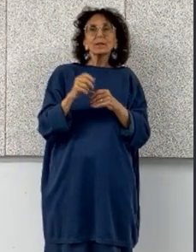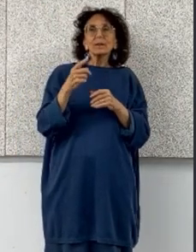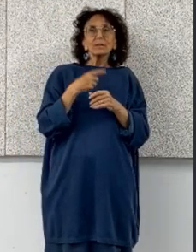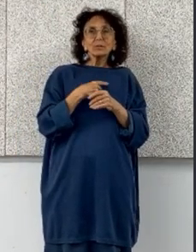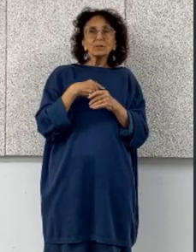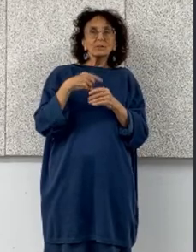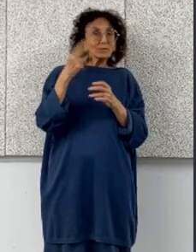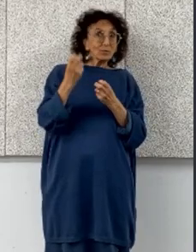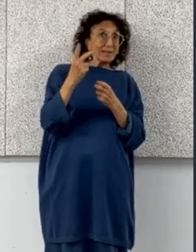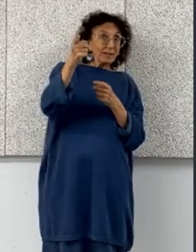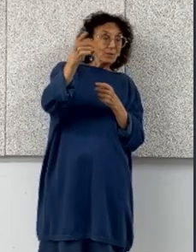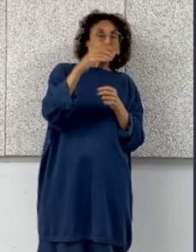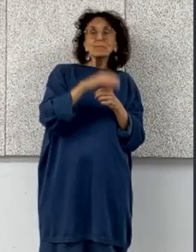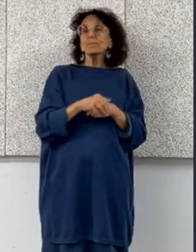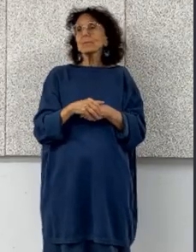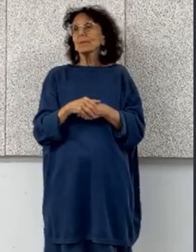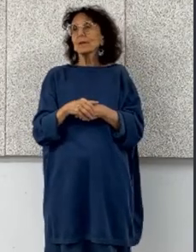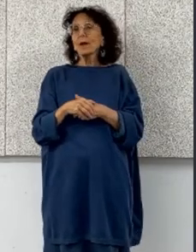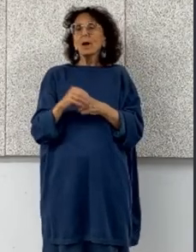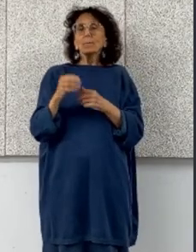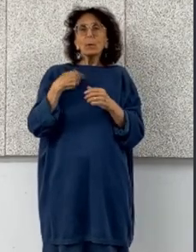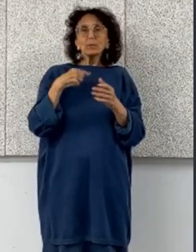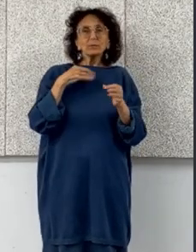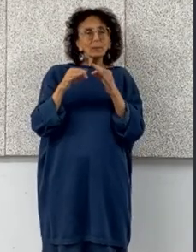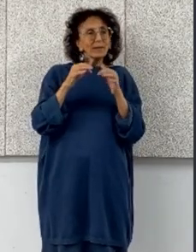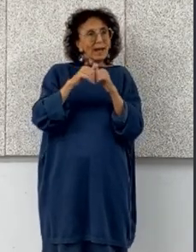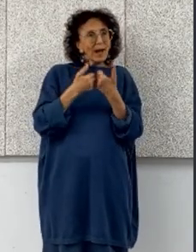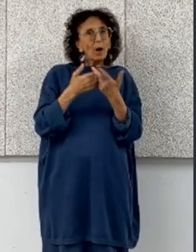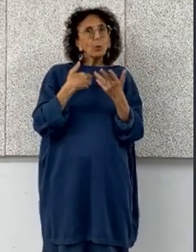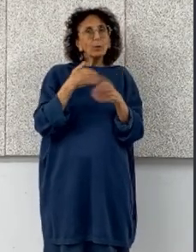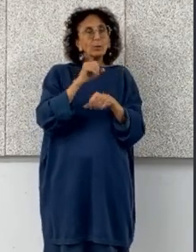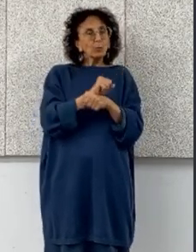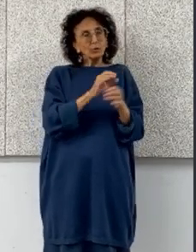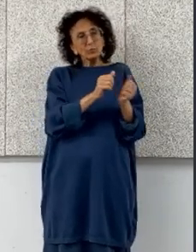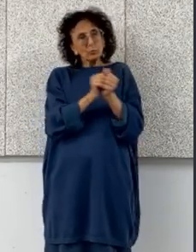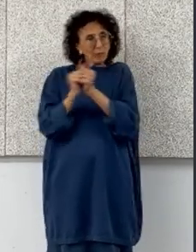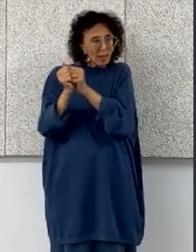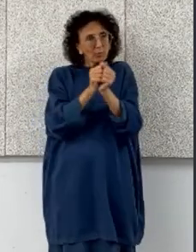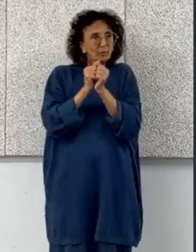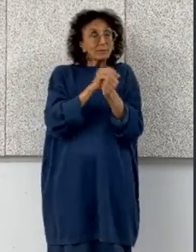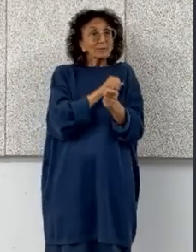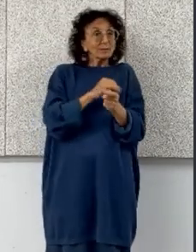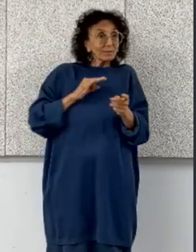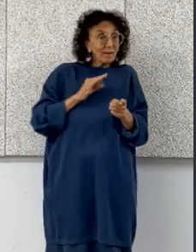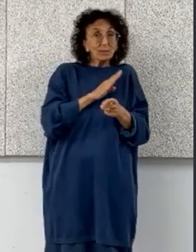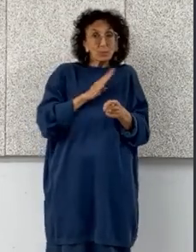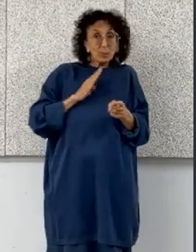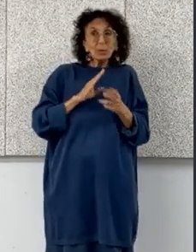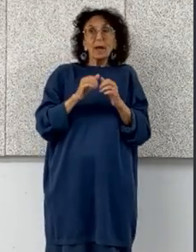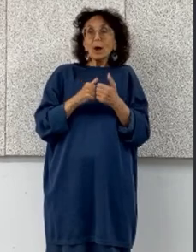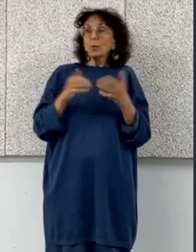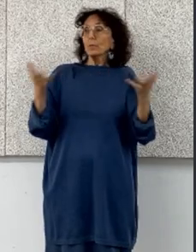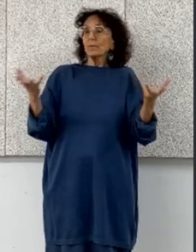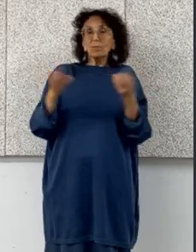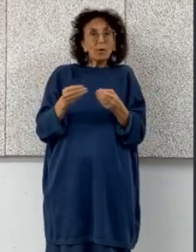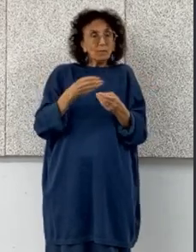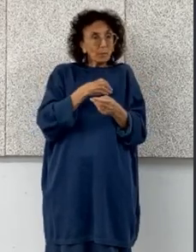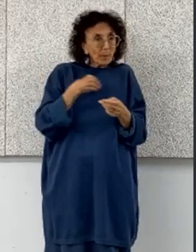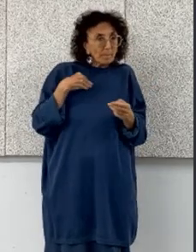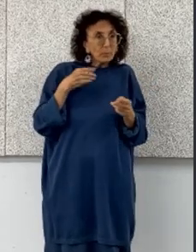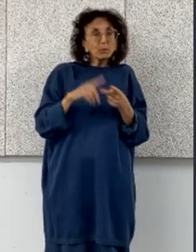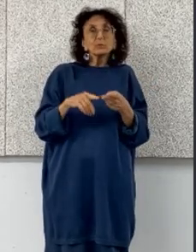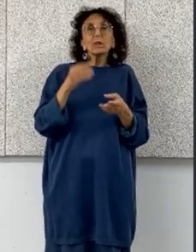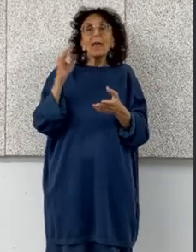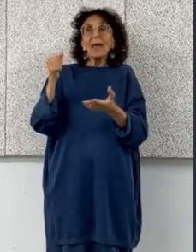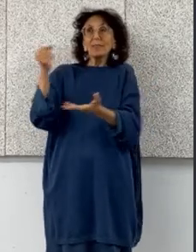about how we work together as a staff and board and how we involved our members and some of our funders and some other stakeholders